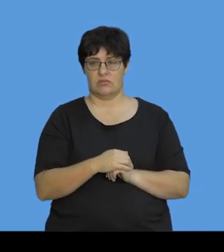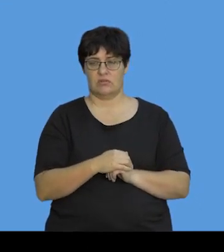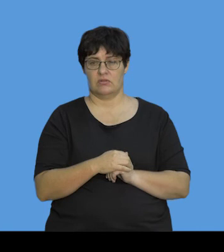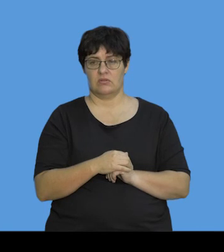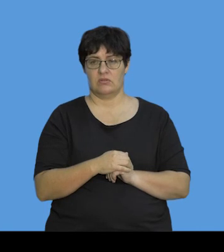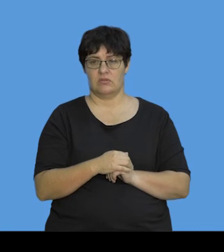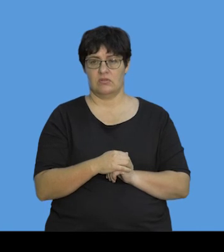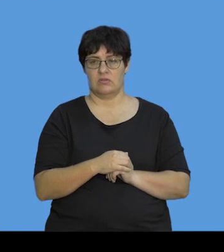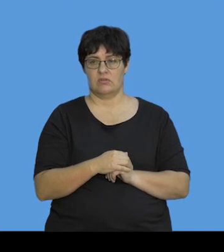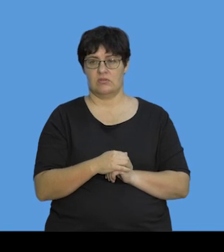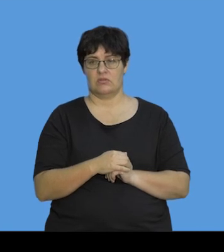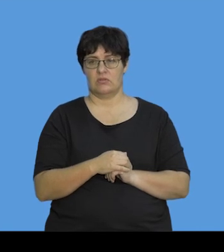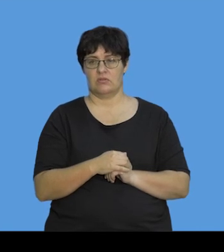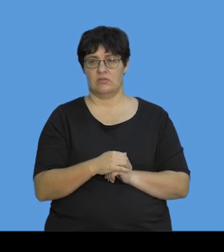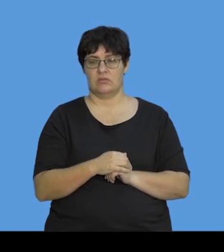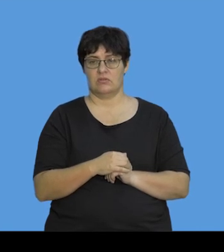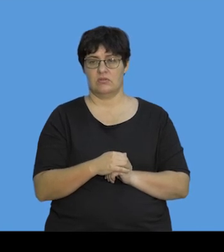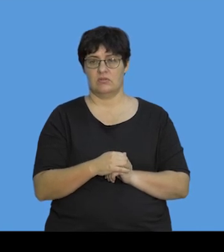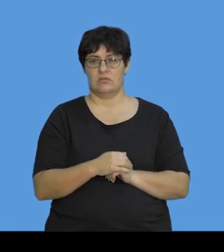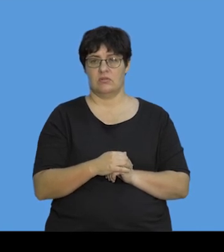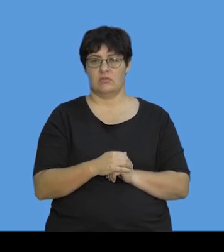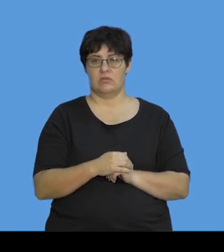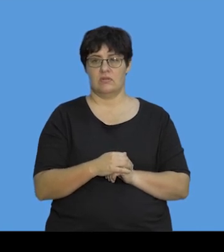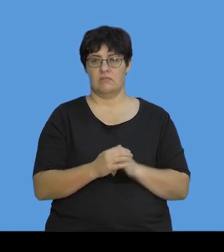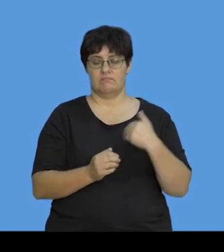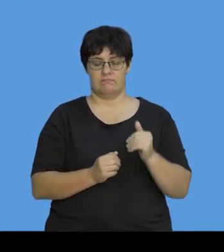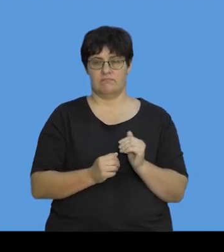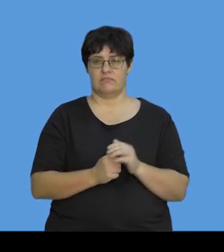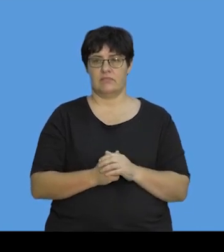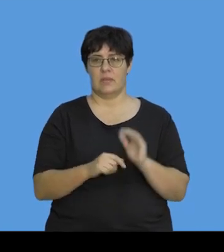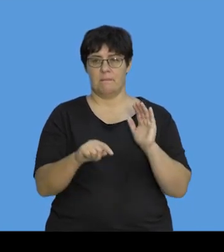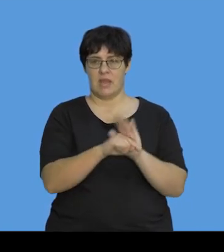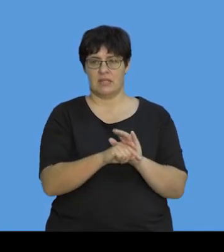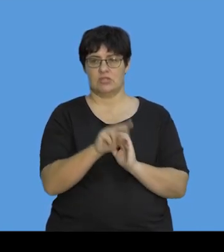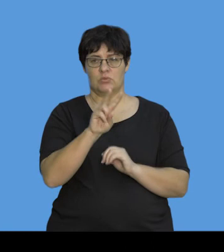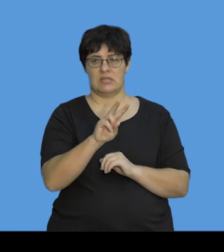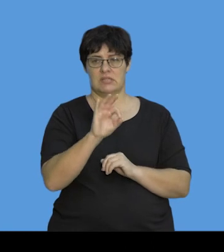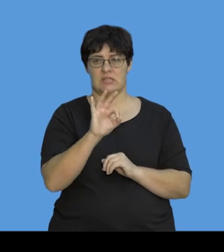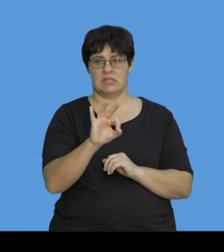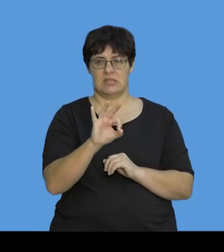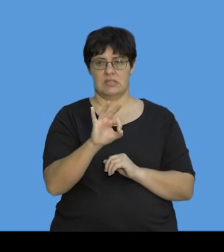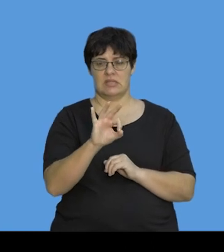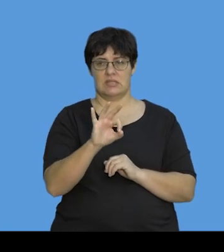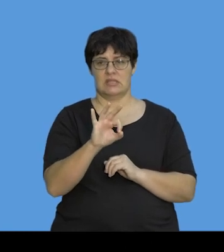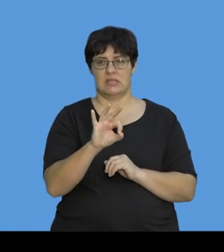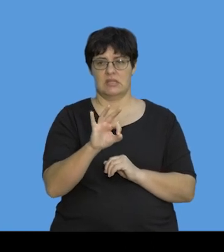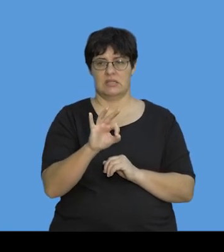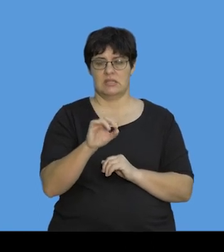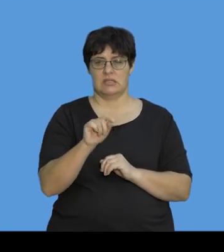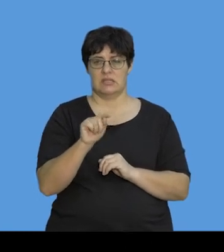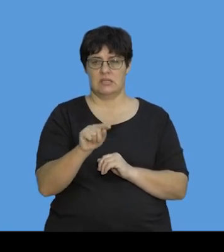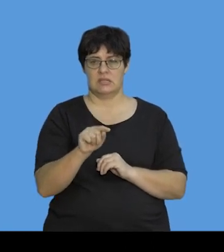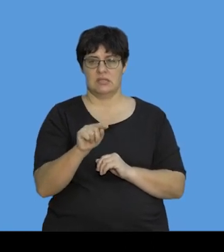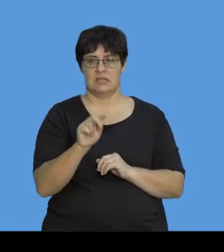that, minus 23.5, whoopsie. I can use